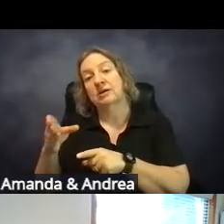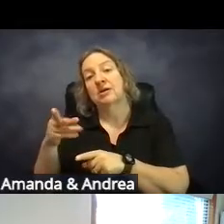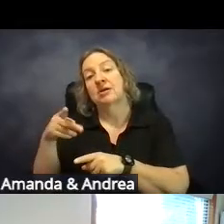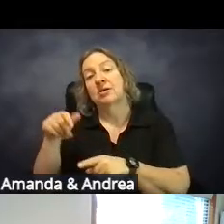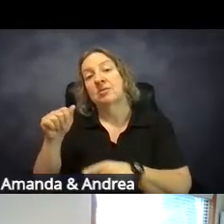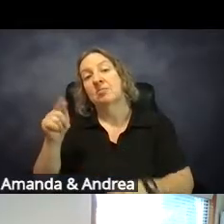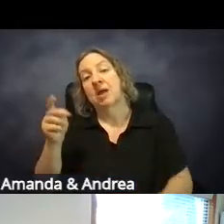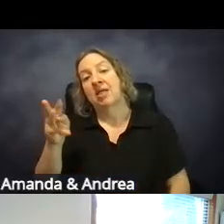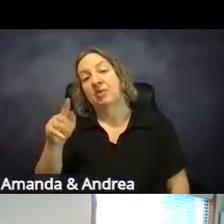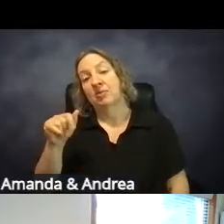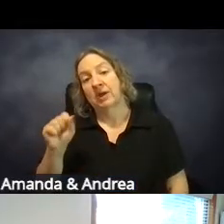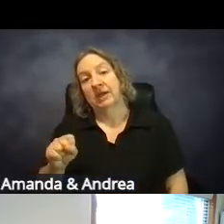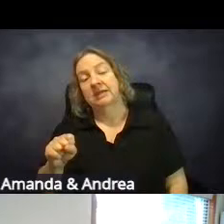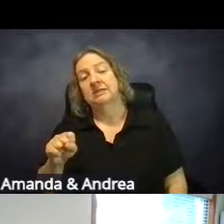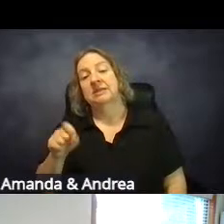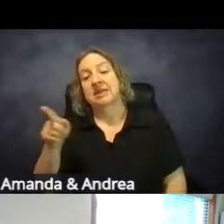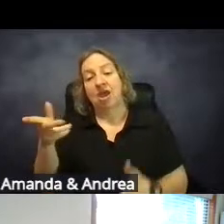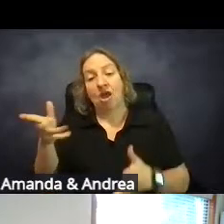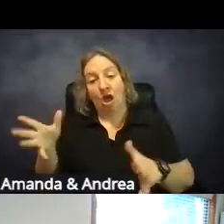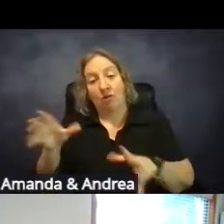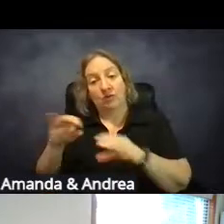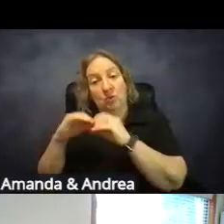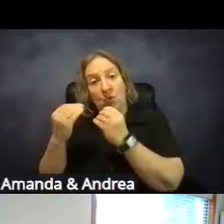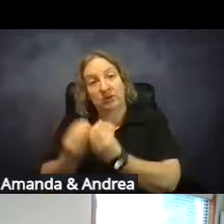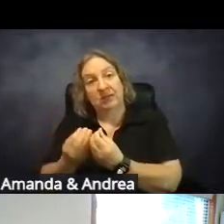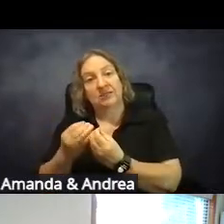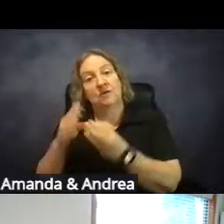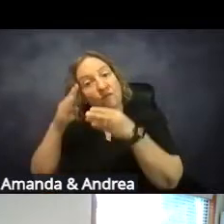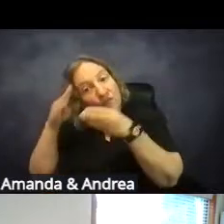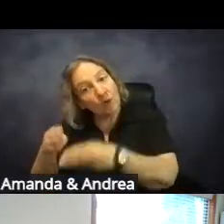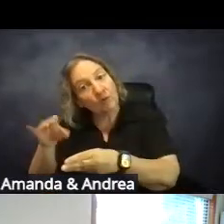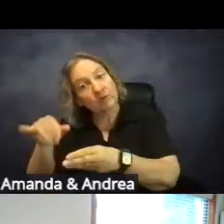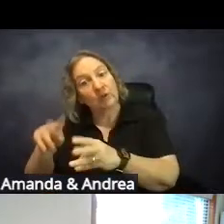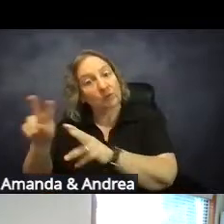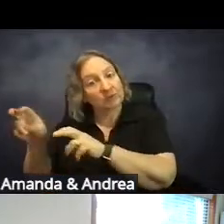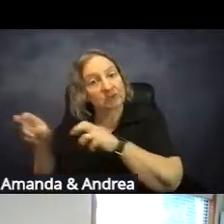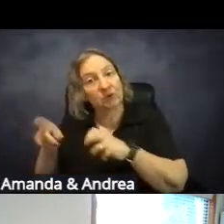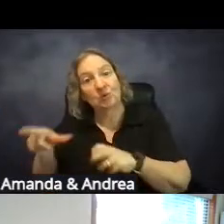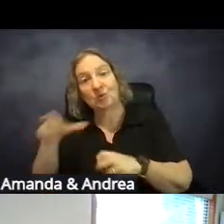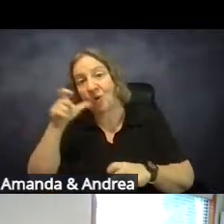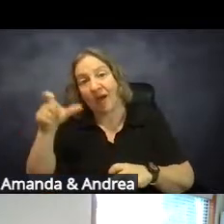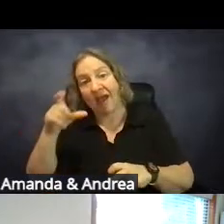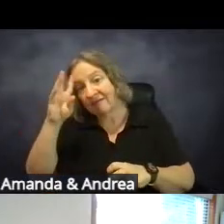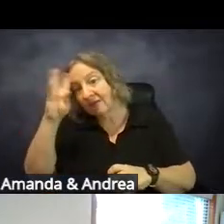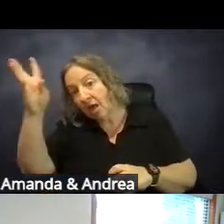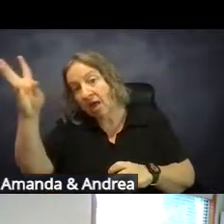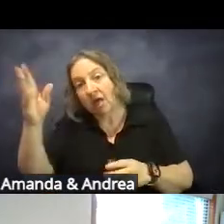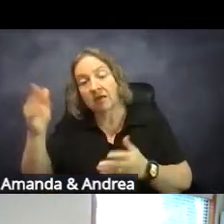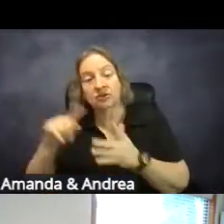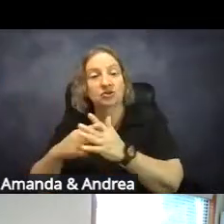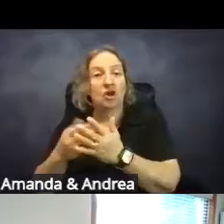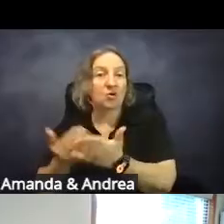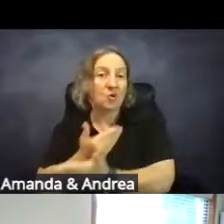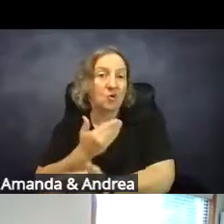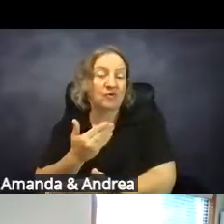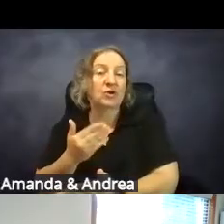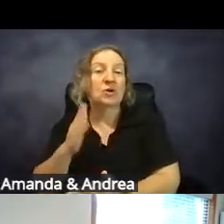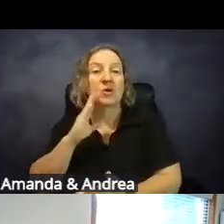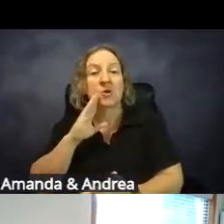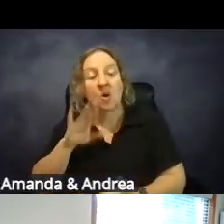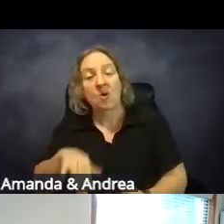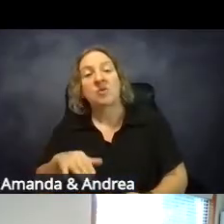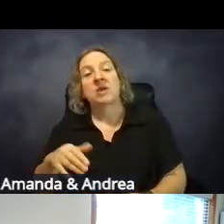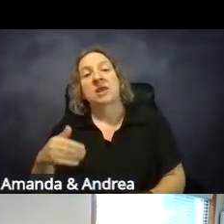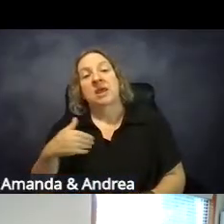that's focused on these issues. So you all don't have to reinvent the wheel. I think recognizing that there